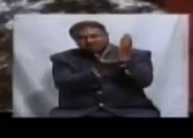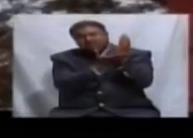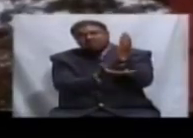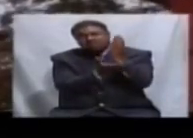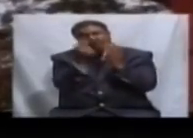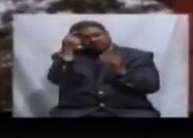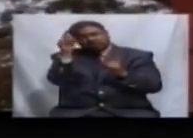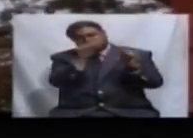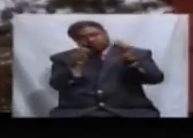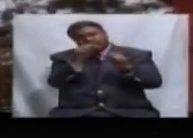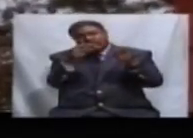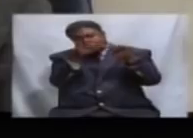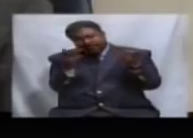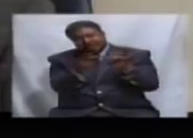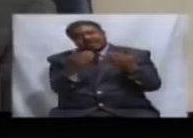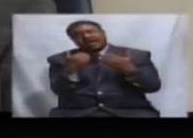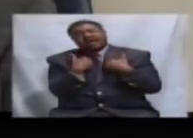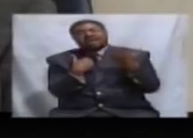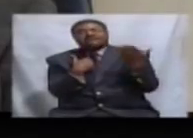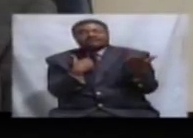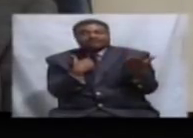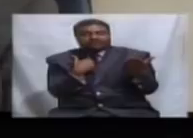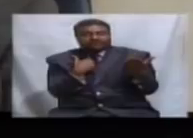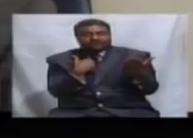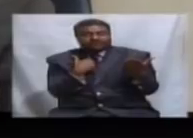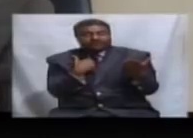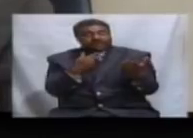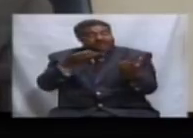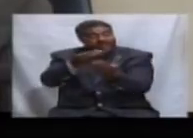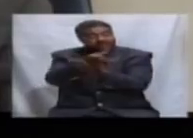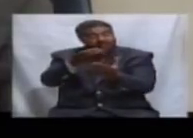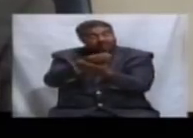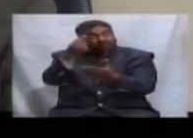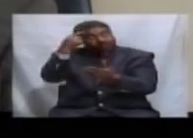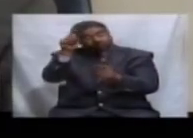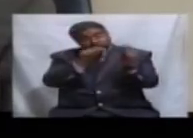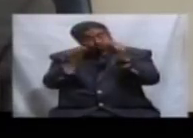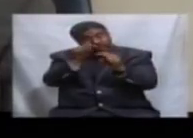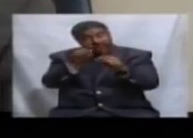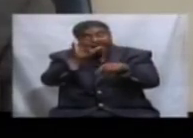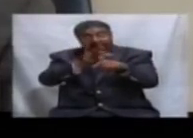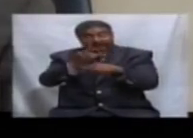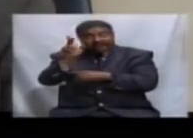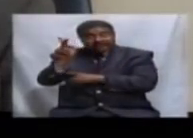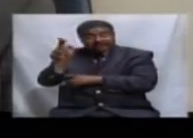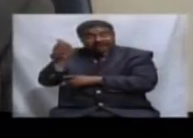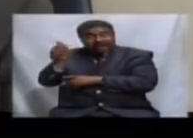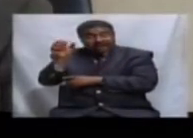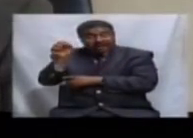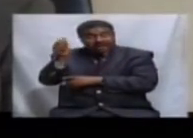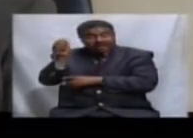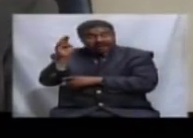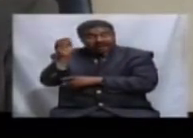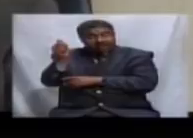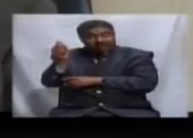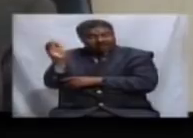tourist sites in the province. We're trying to attract investment in tourism at Kasaba Bay to a different scale. If you